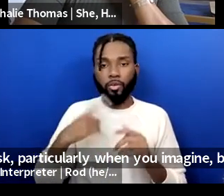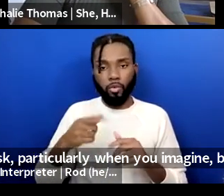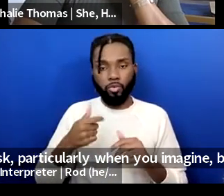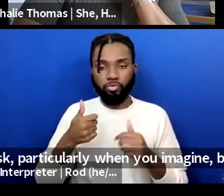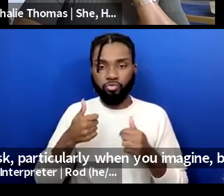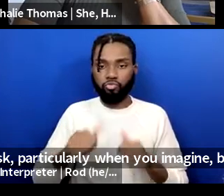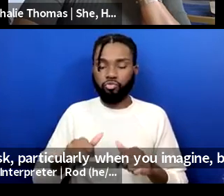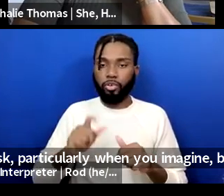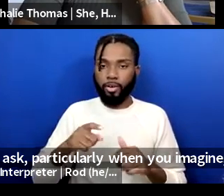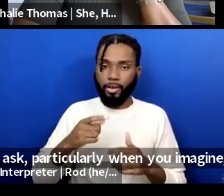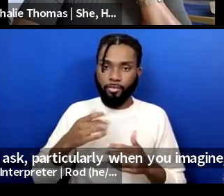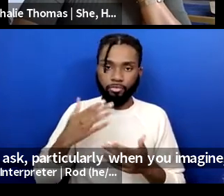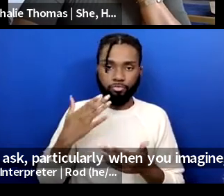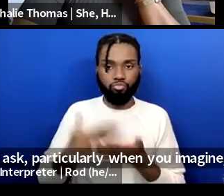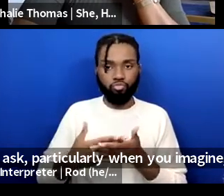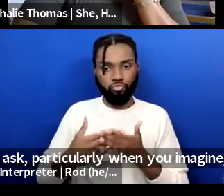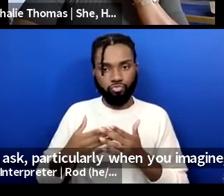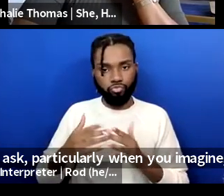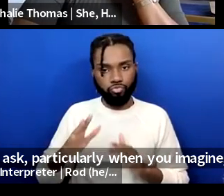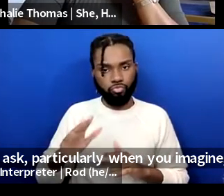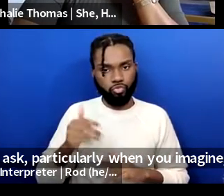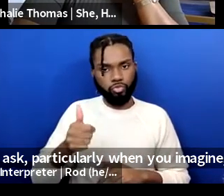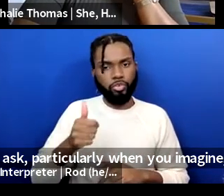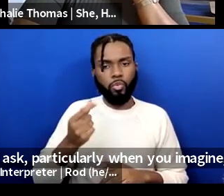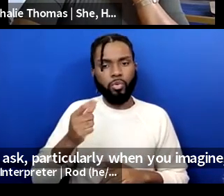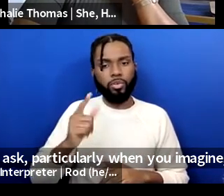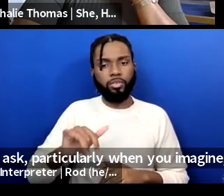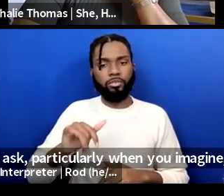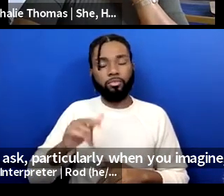yourself, what does collaboration look like for you?